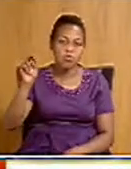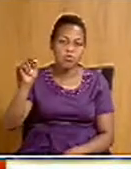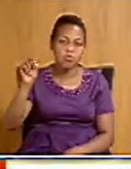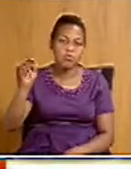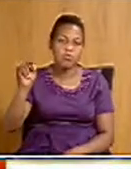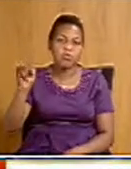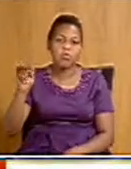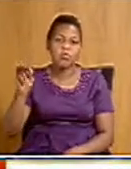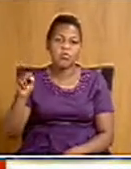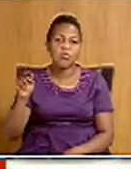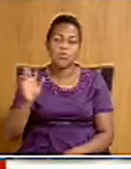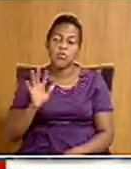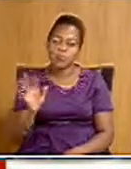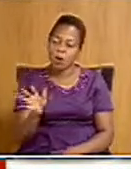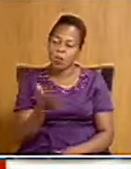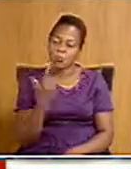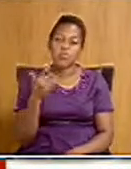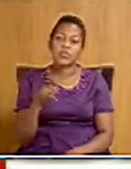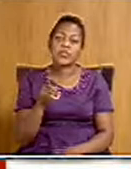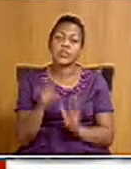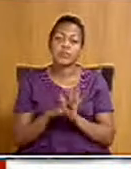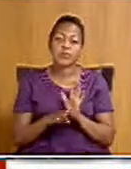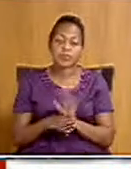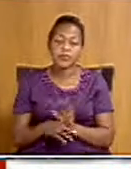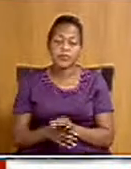Bagenda kuvaamu.